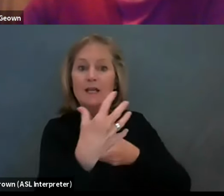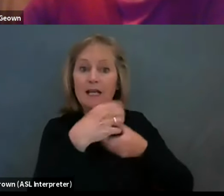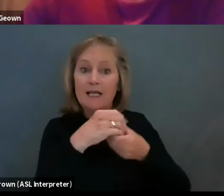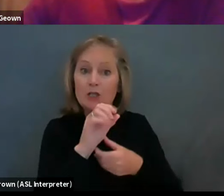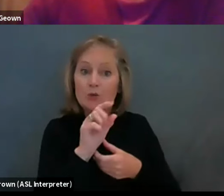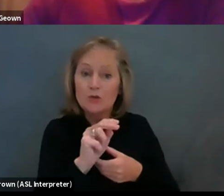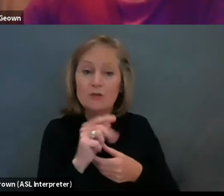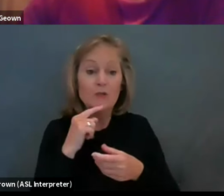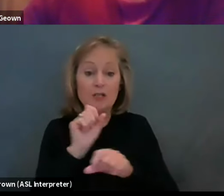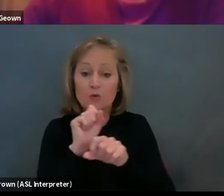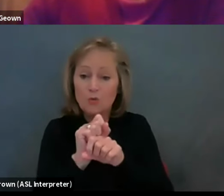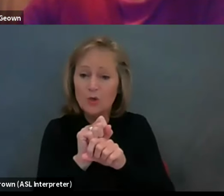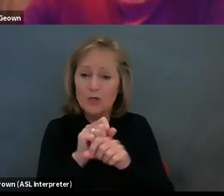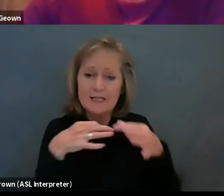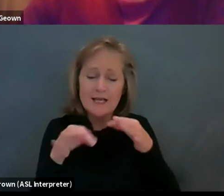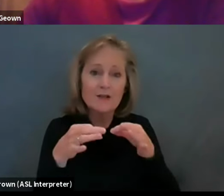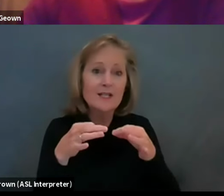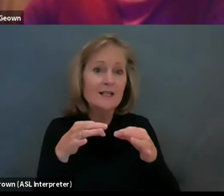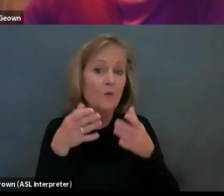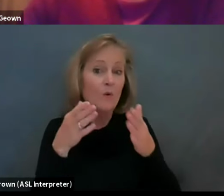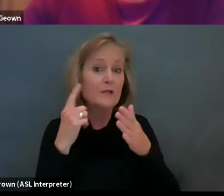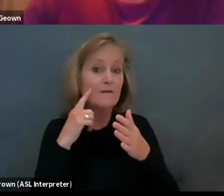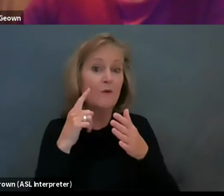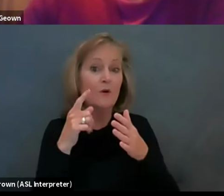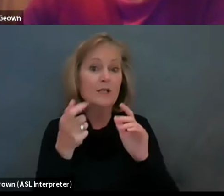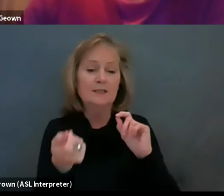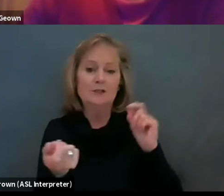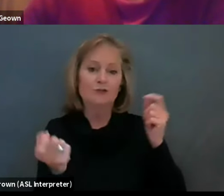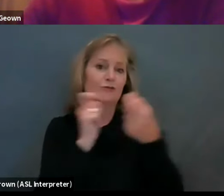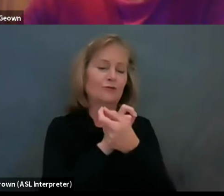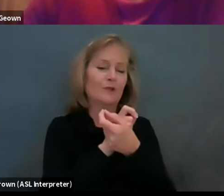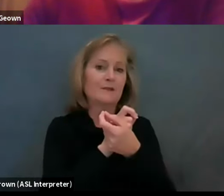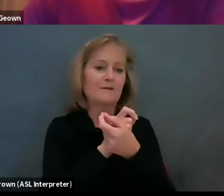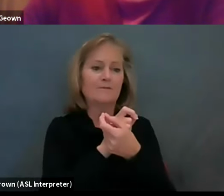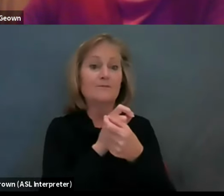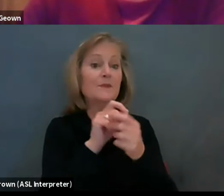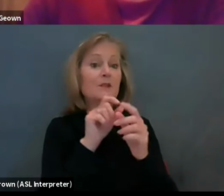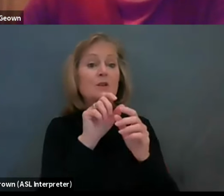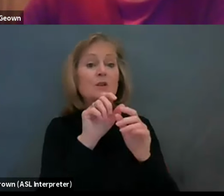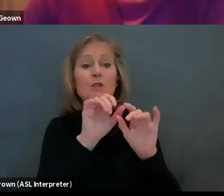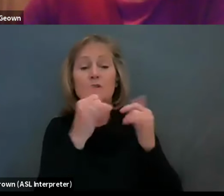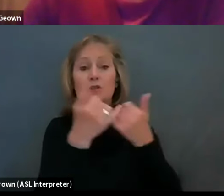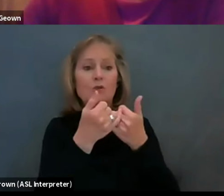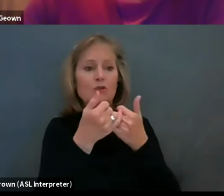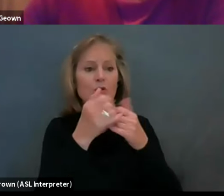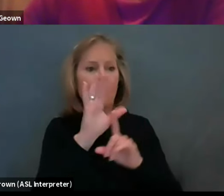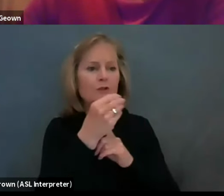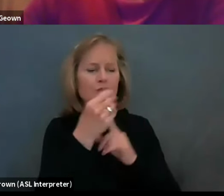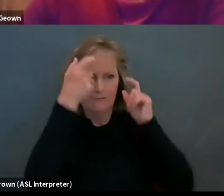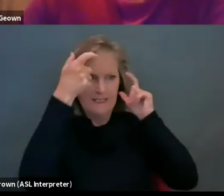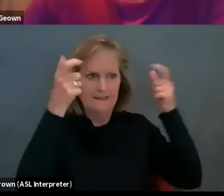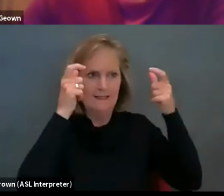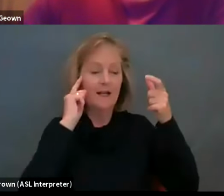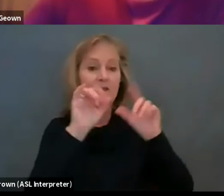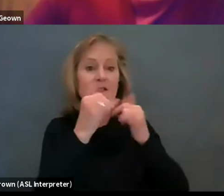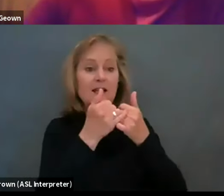work together on identifying ways for transforming the sociocultural mindset of society towards